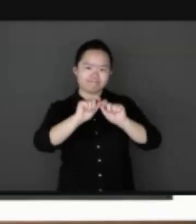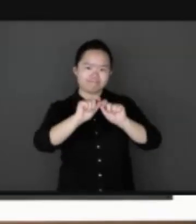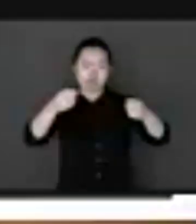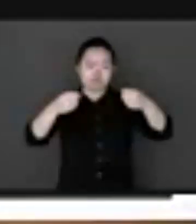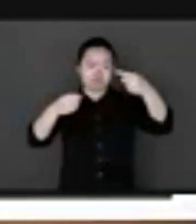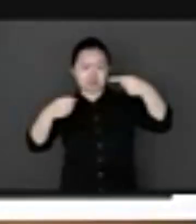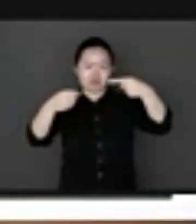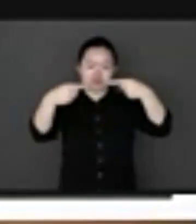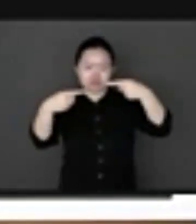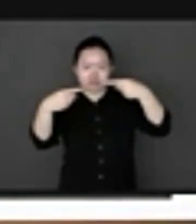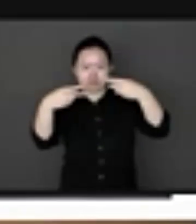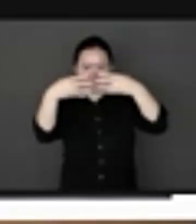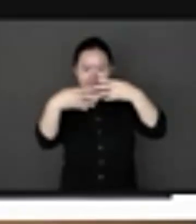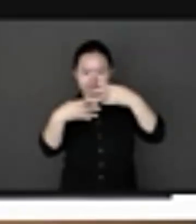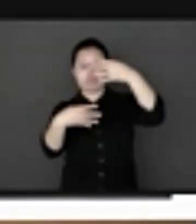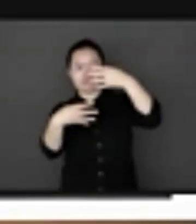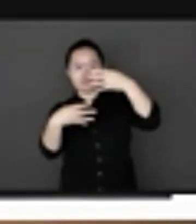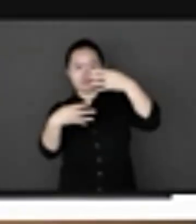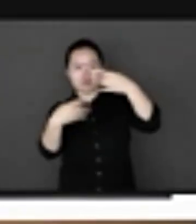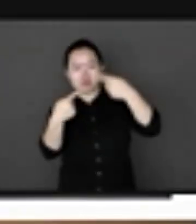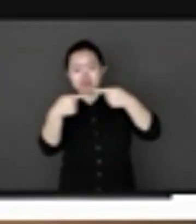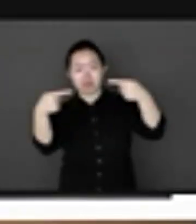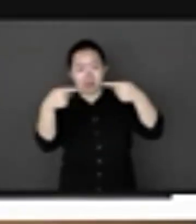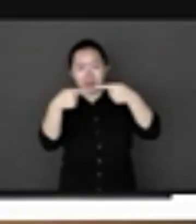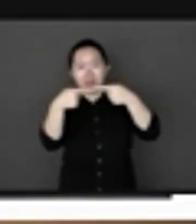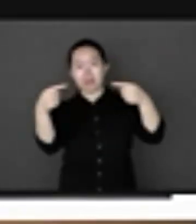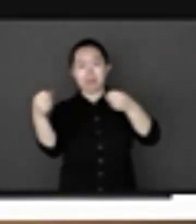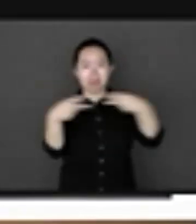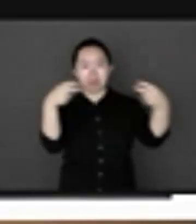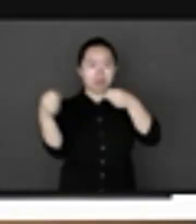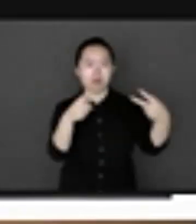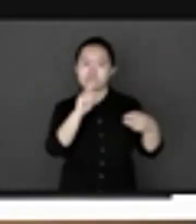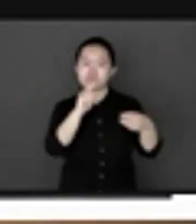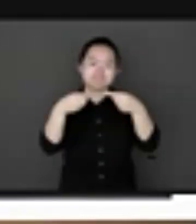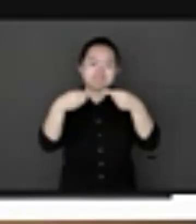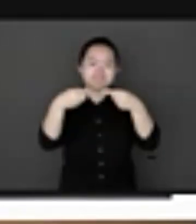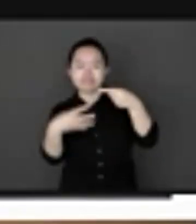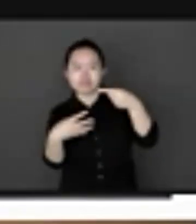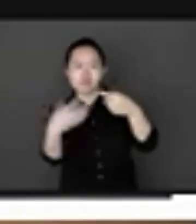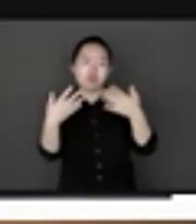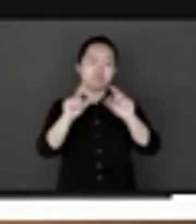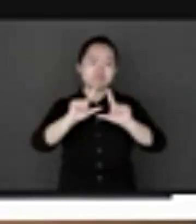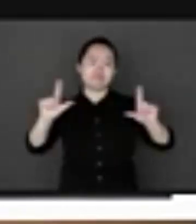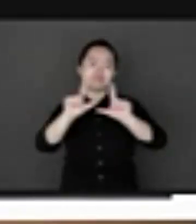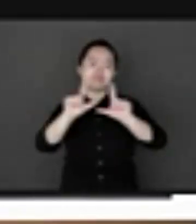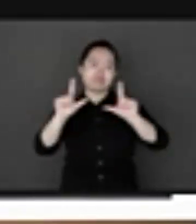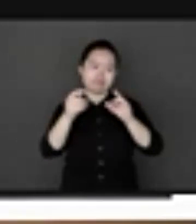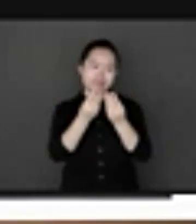so, that's all things that you can change in things like YouTube video player. So it's doable today. That's it.